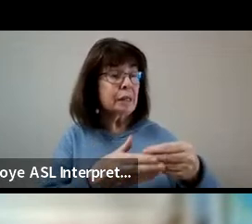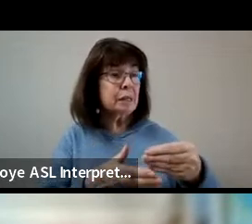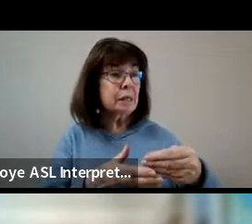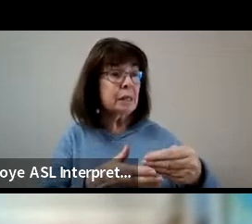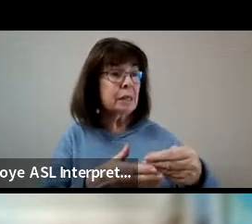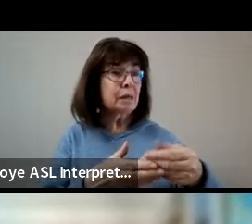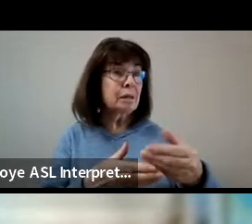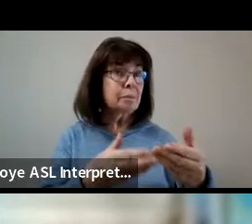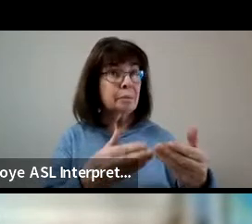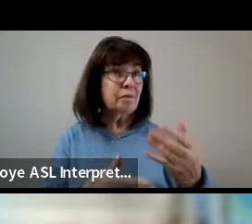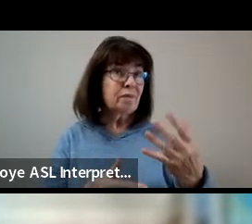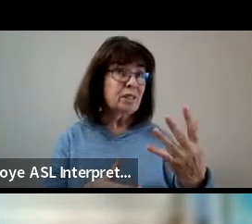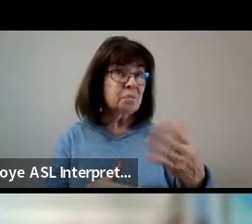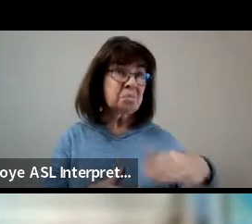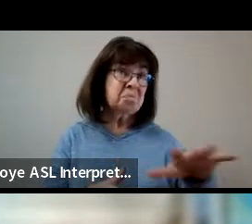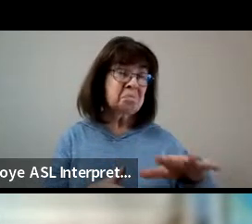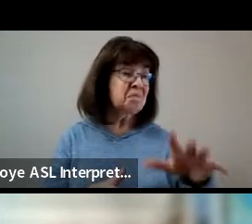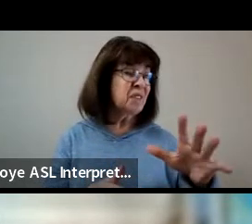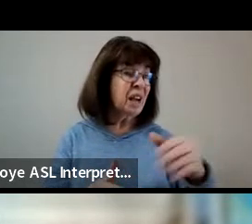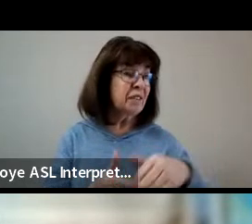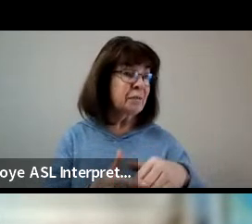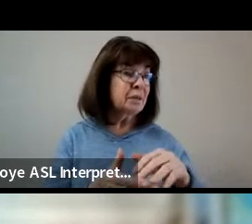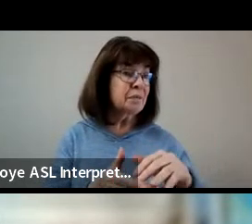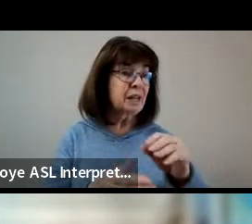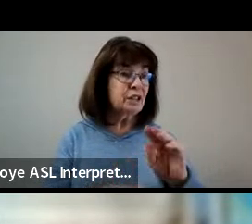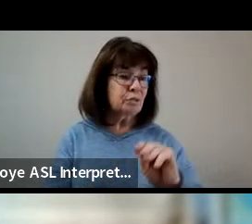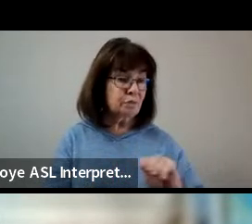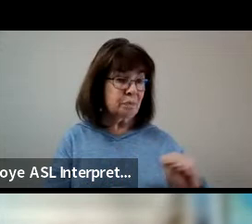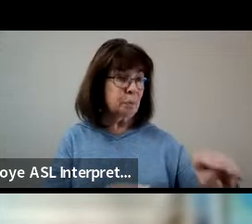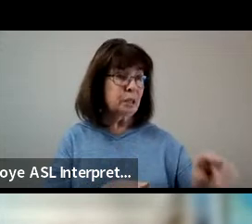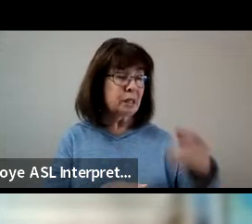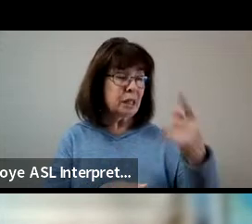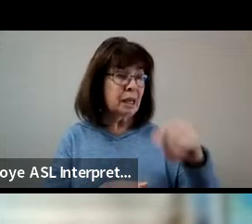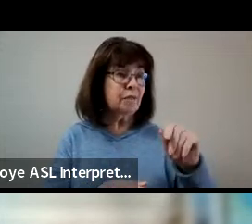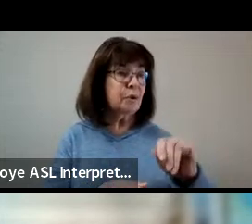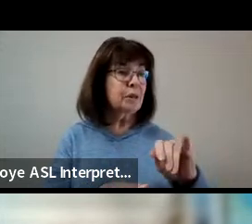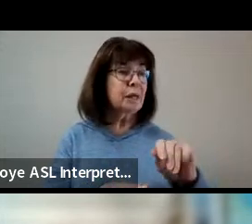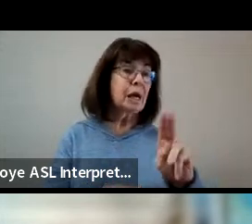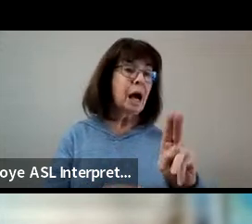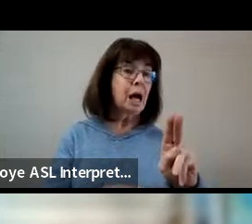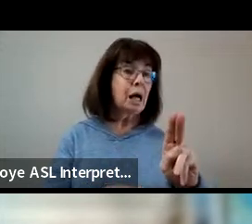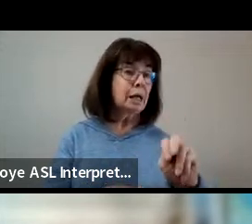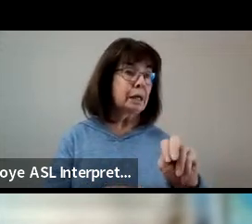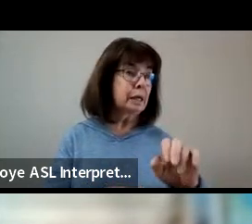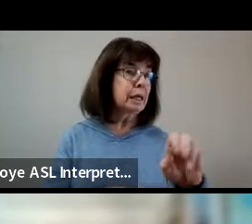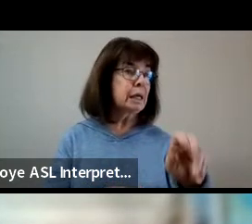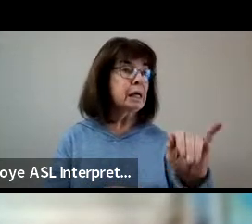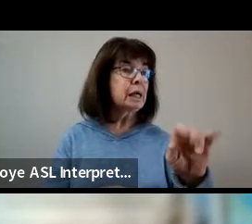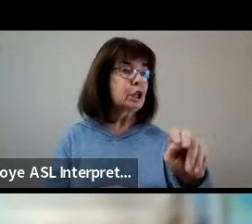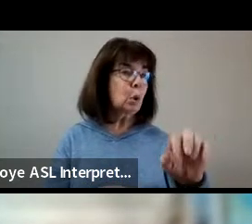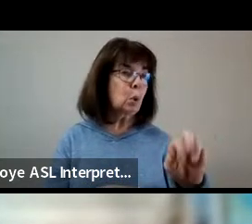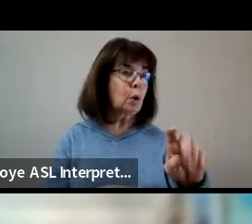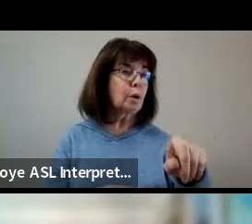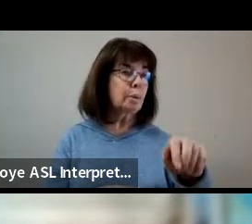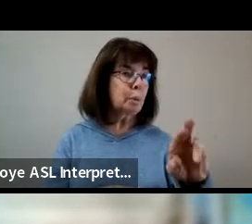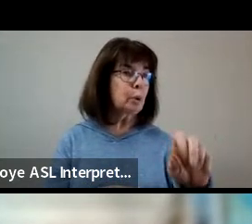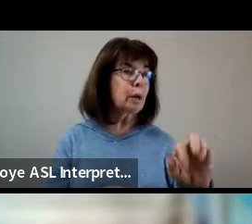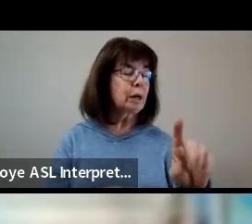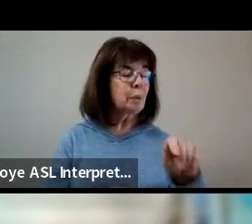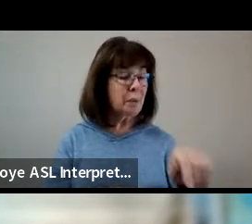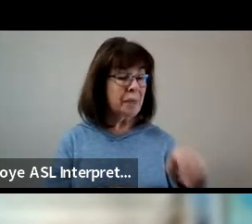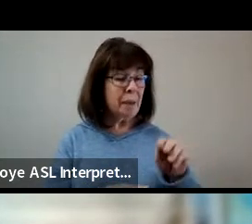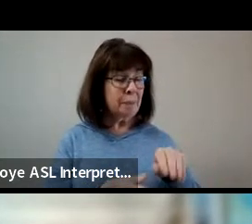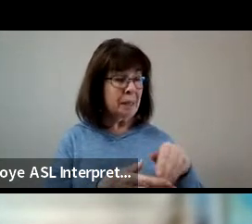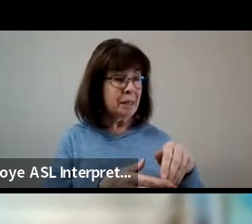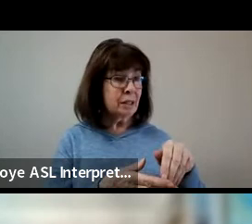million that you referenced for the unincorporated, would those funds go directly to individuals who were in the